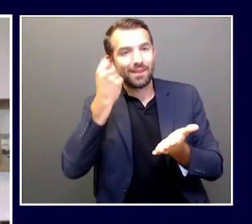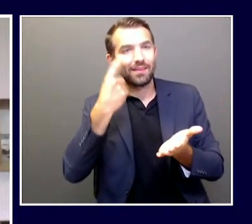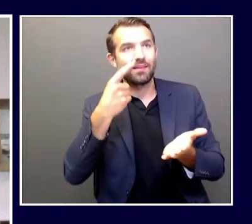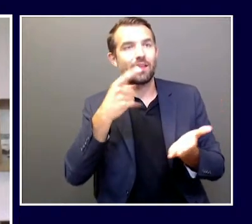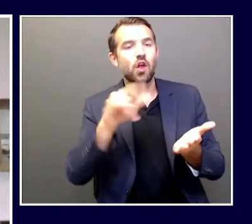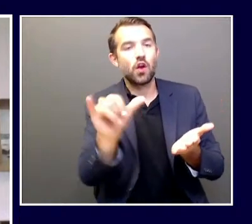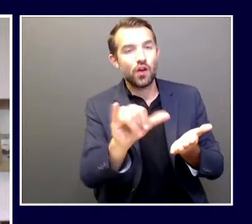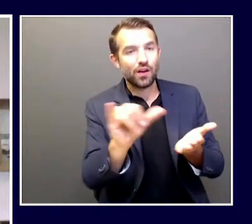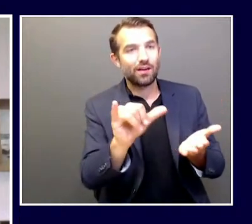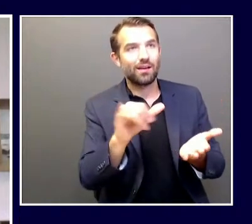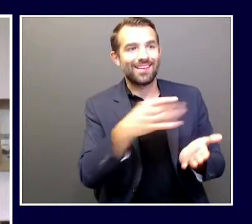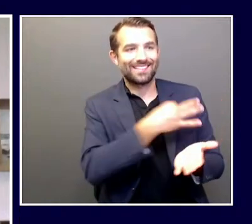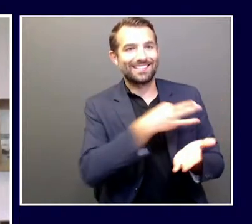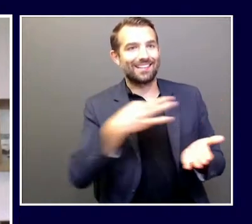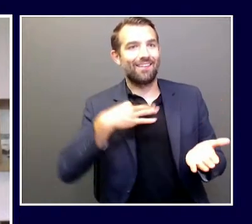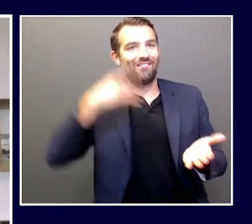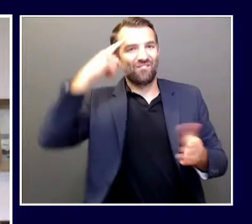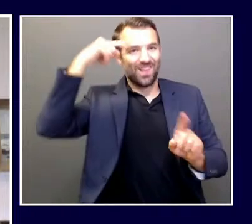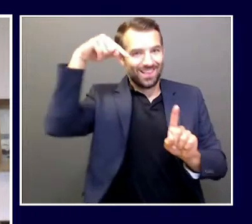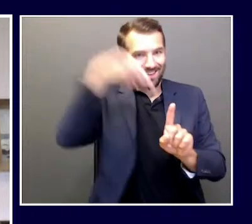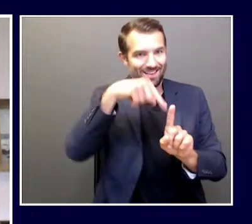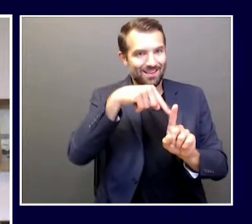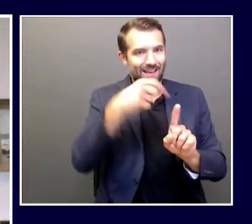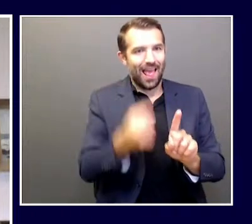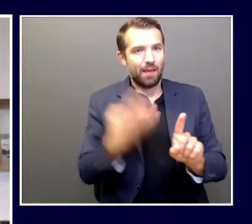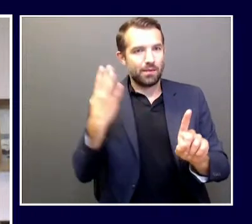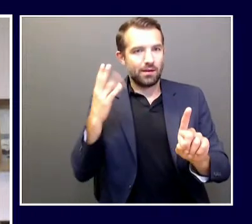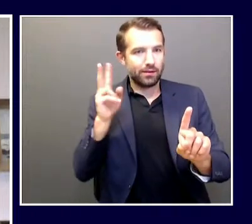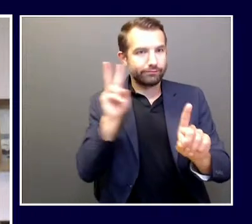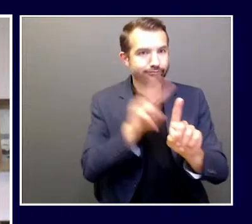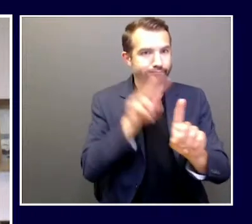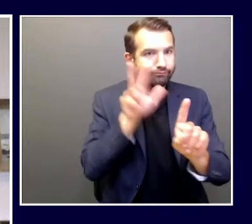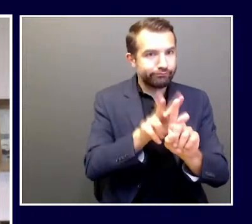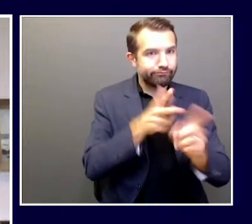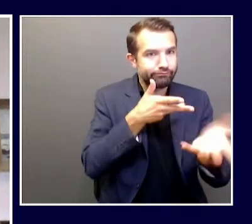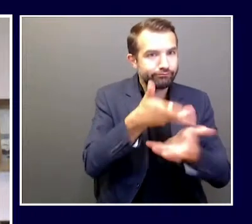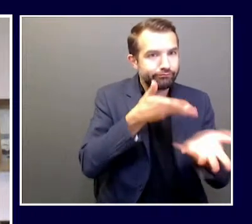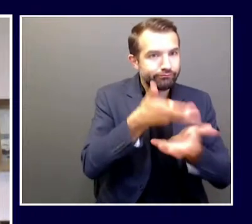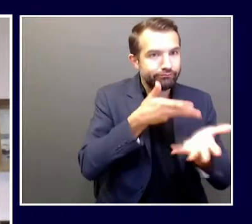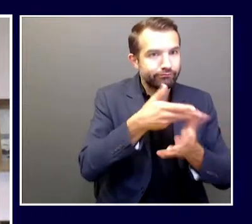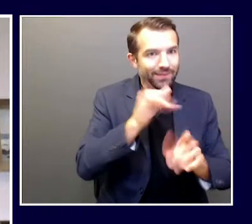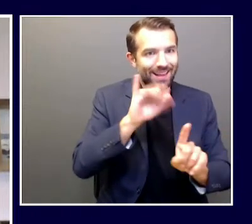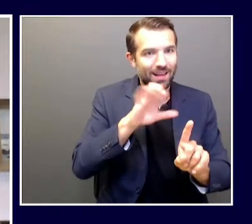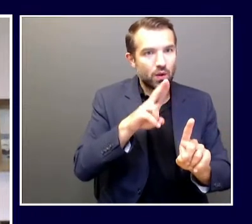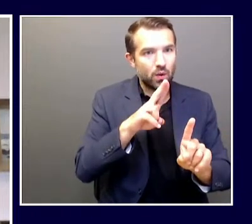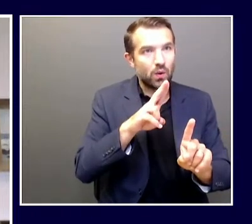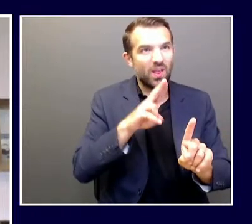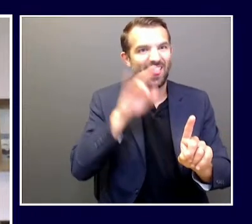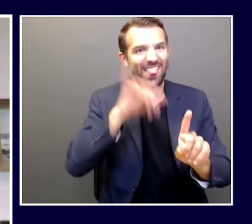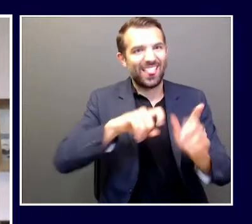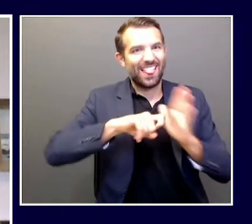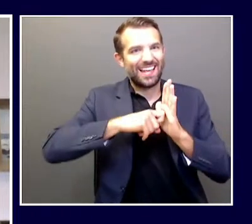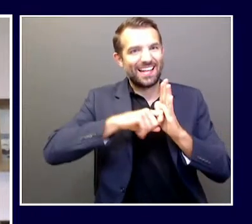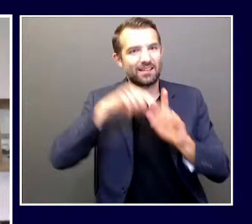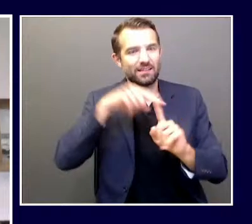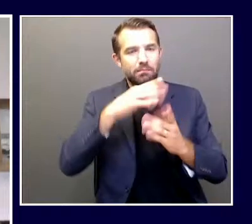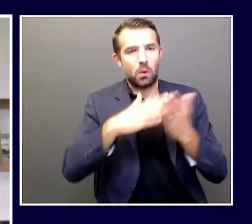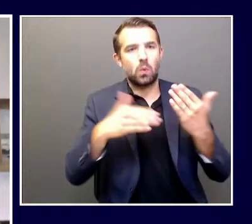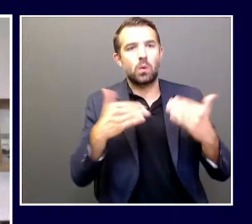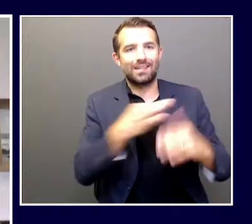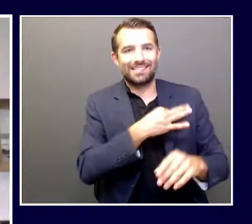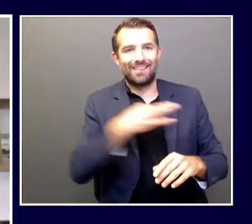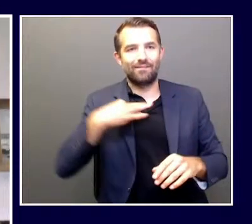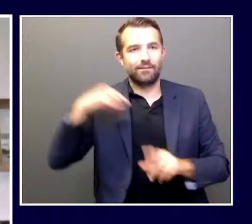workers to staff it and provide care for it. So that's really the essential piece. What has changed recently is not the number of